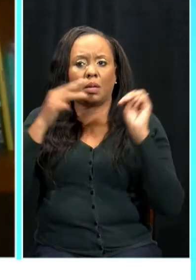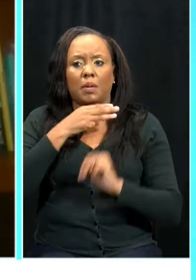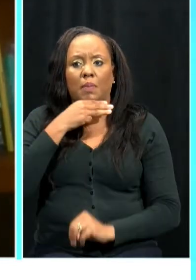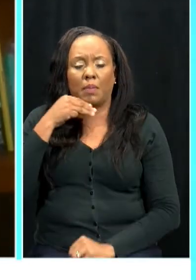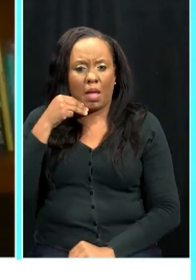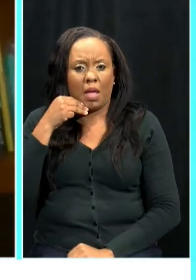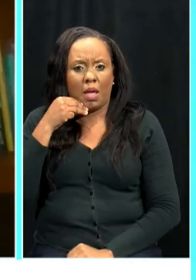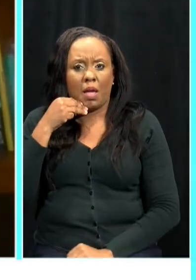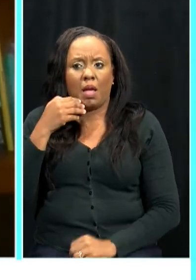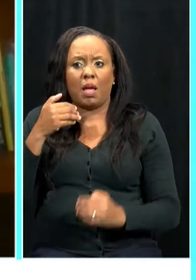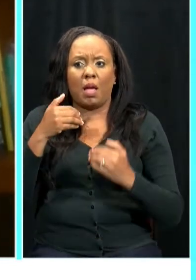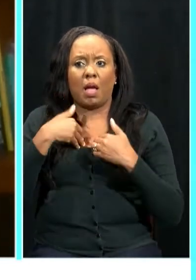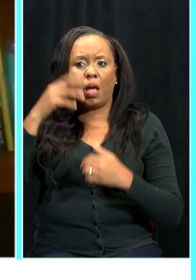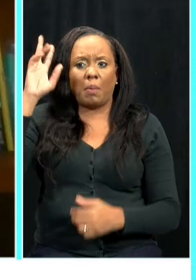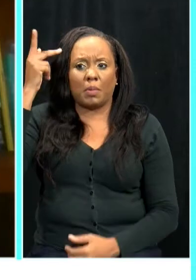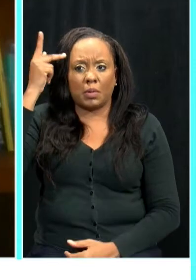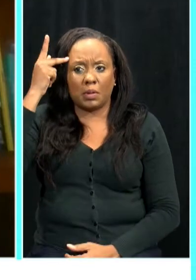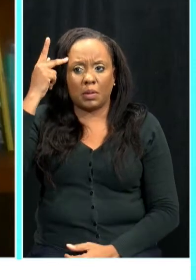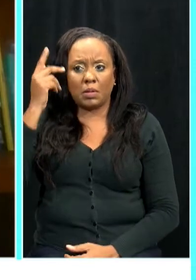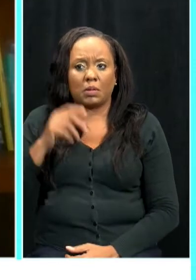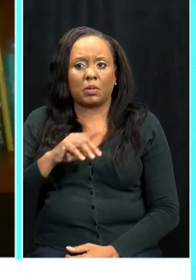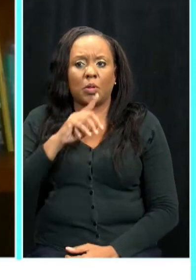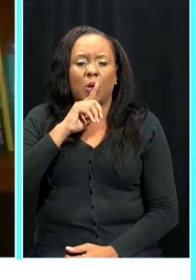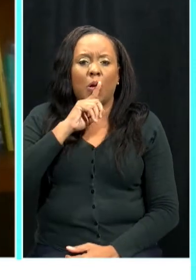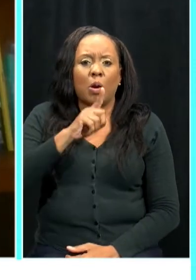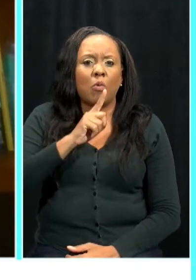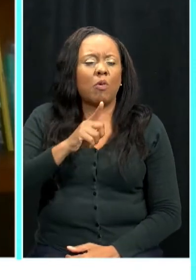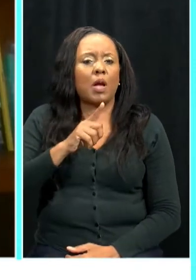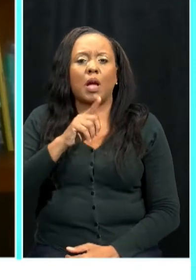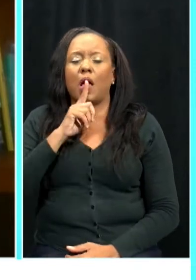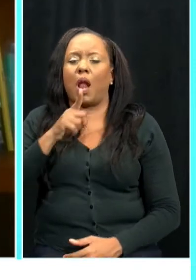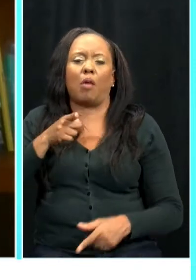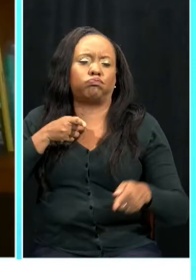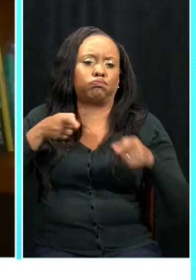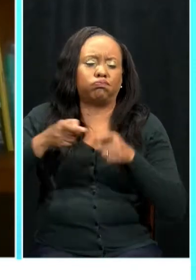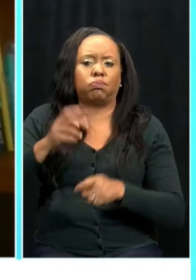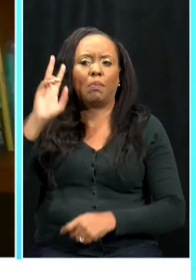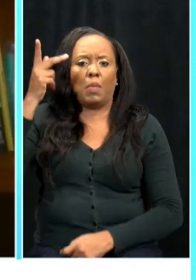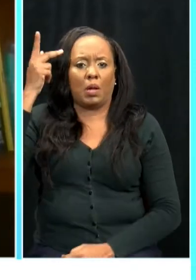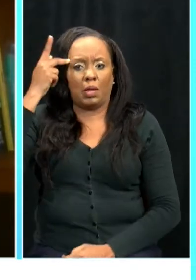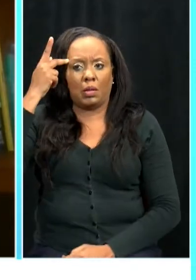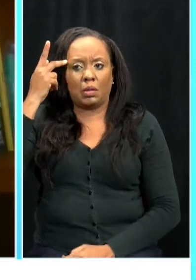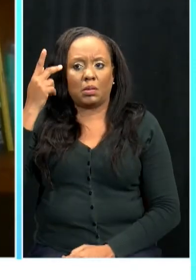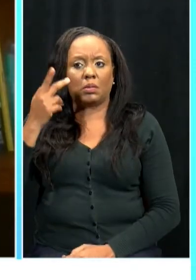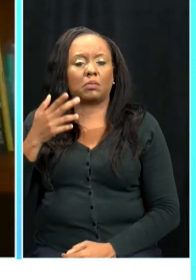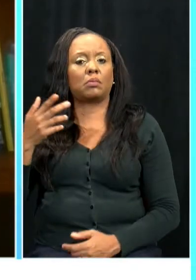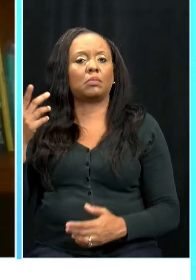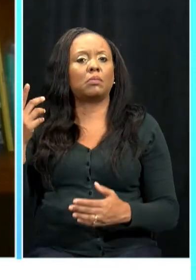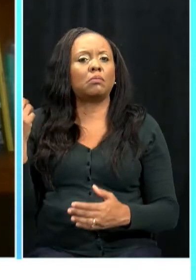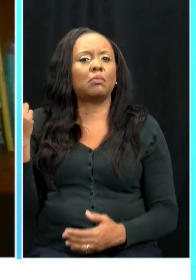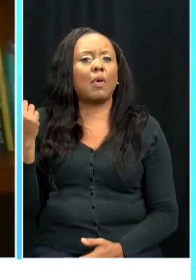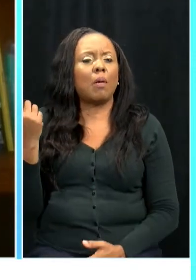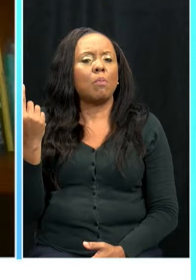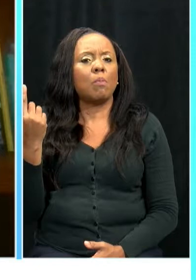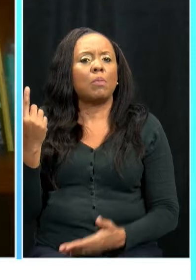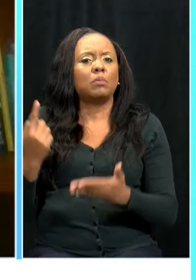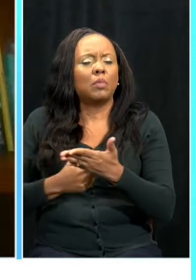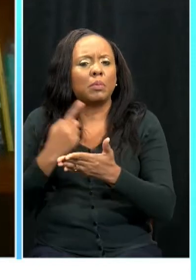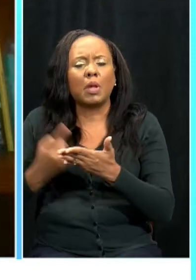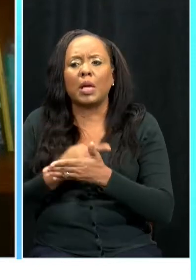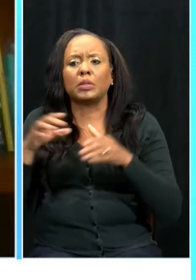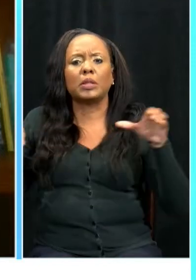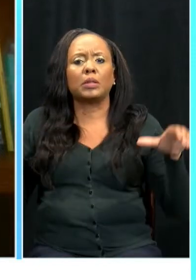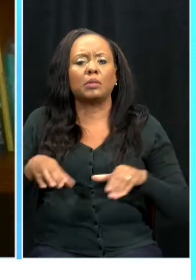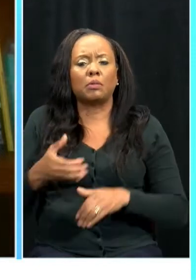she is an example of political overreach sometimes. That sometimes she does some very broad, big things, and you're not